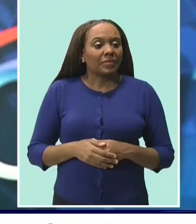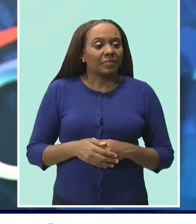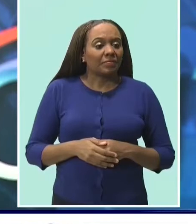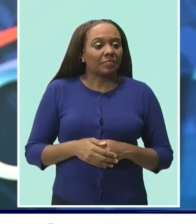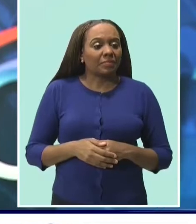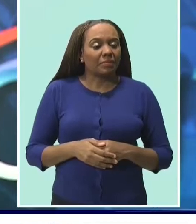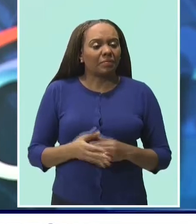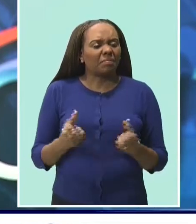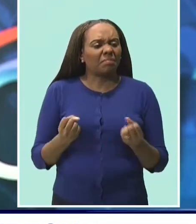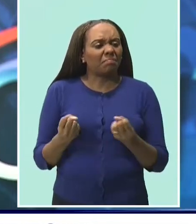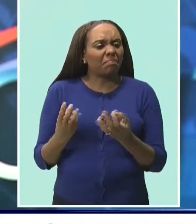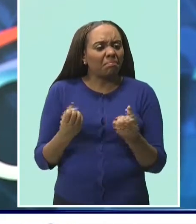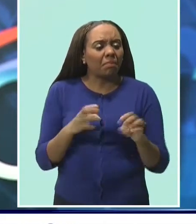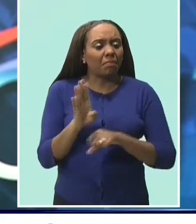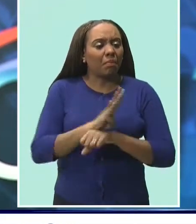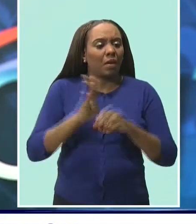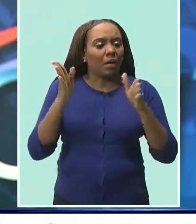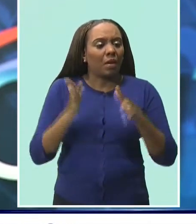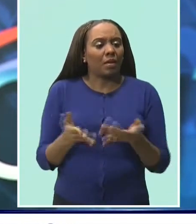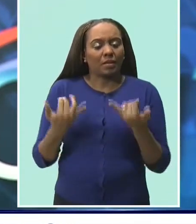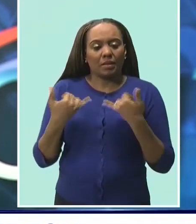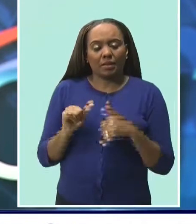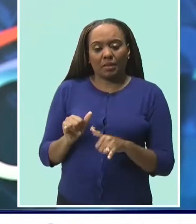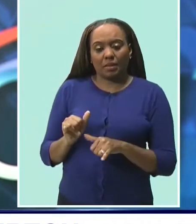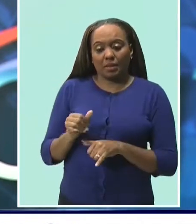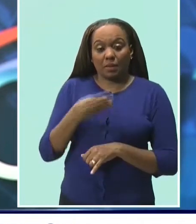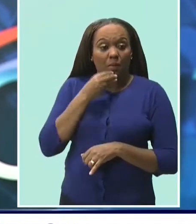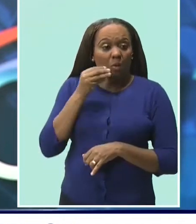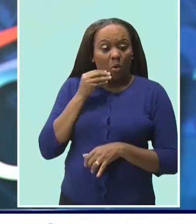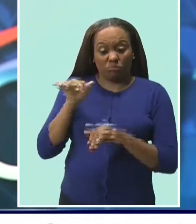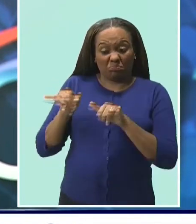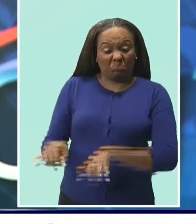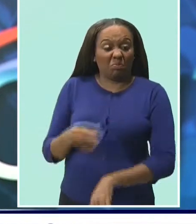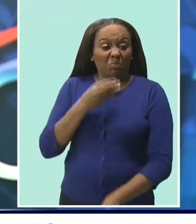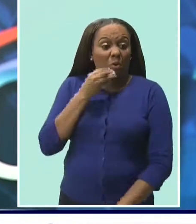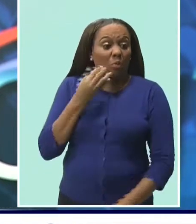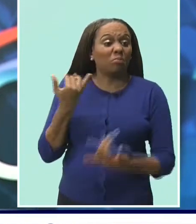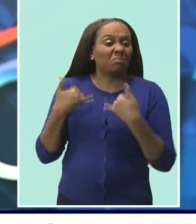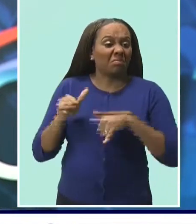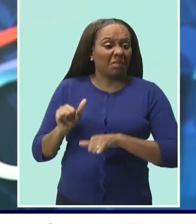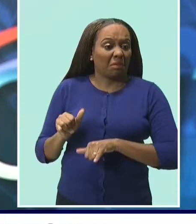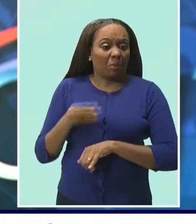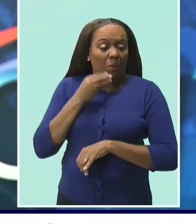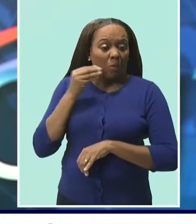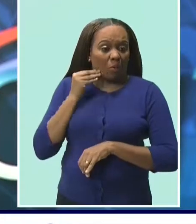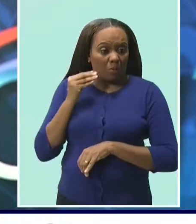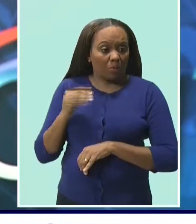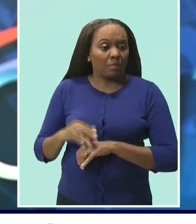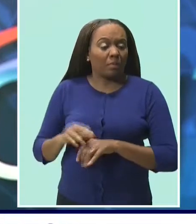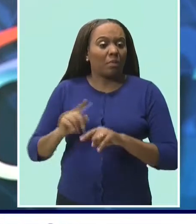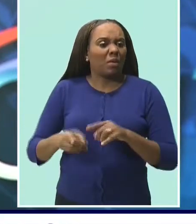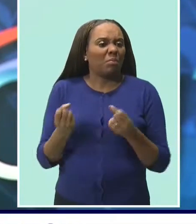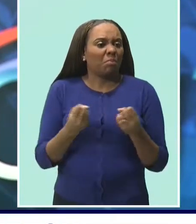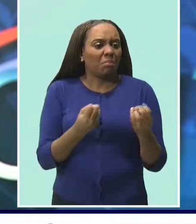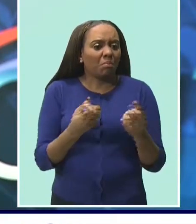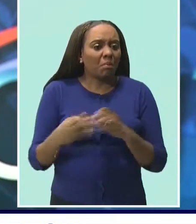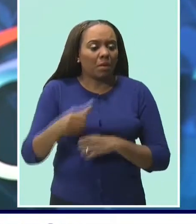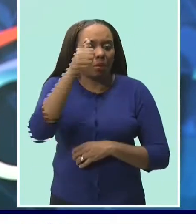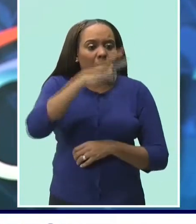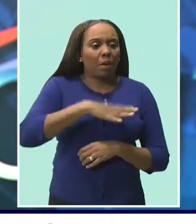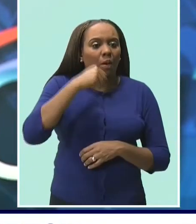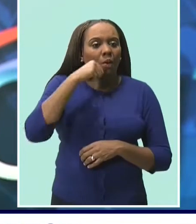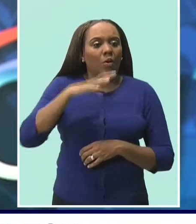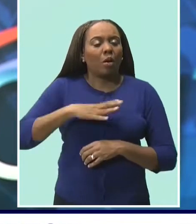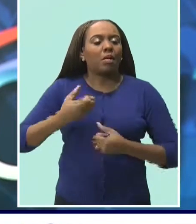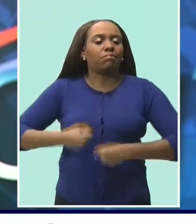While many Barbadians are still at home during the COVID-19 pandemic, hundreds of brave men and women are making a daily